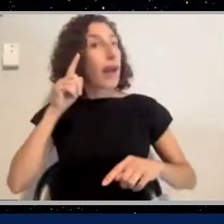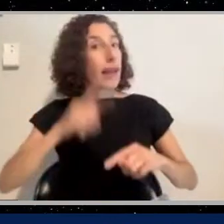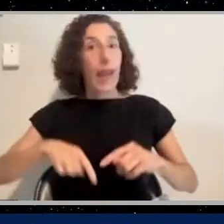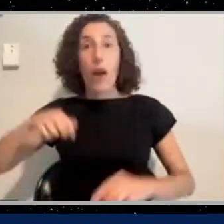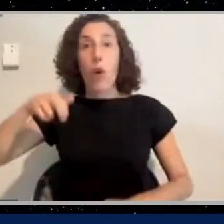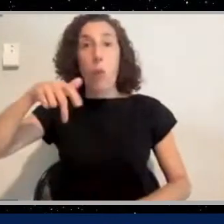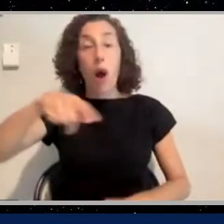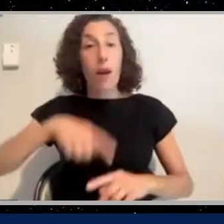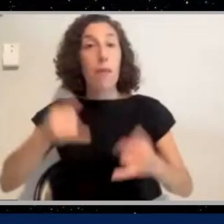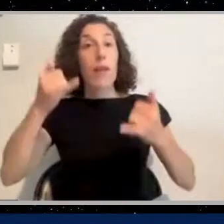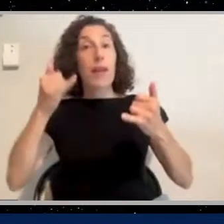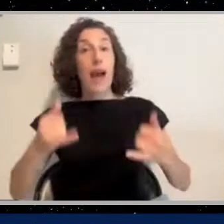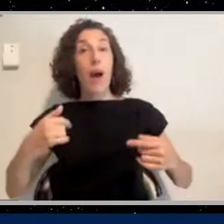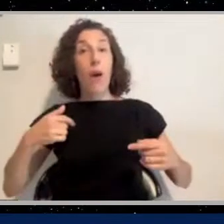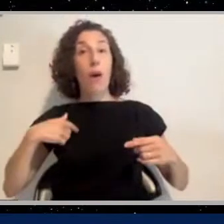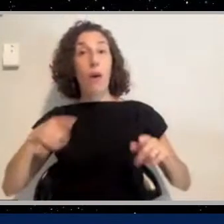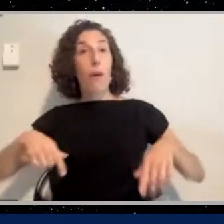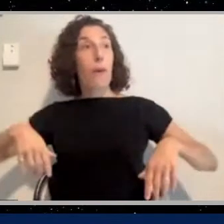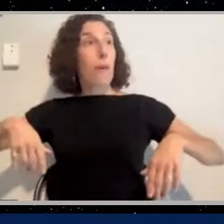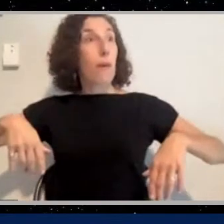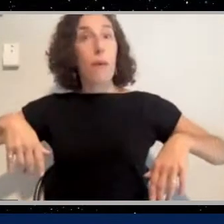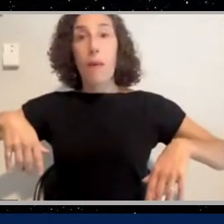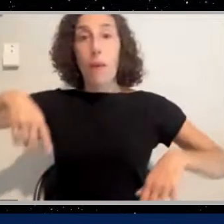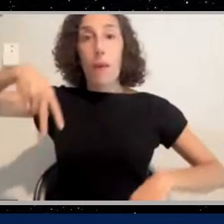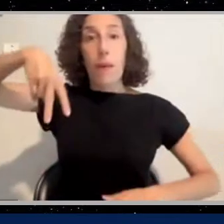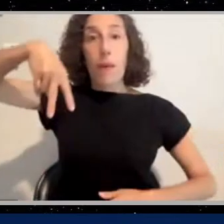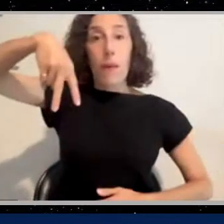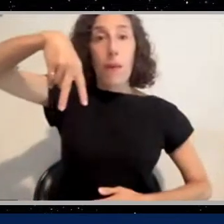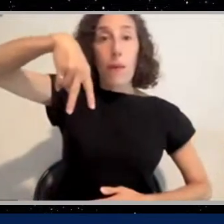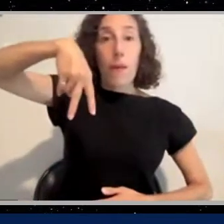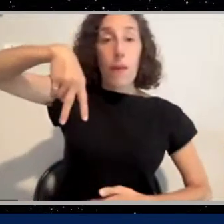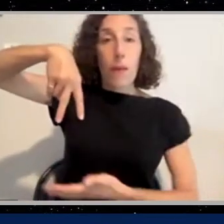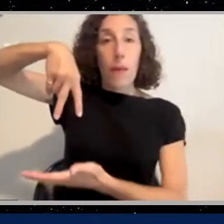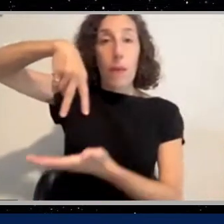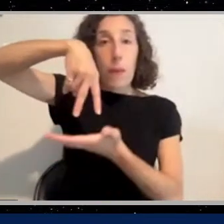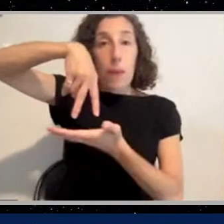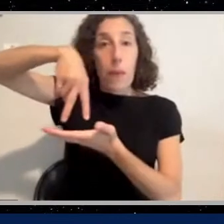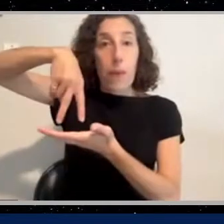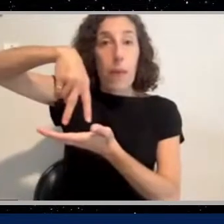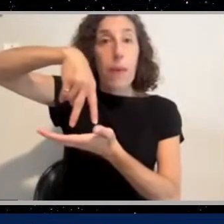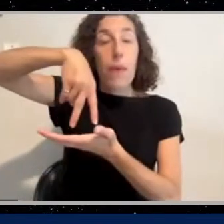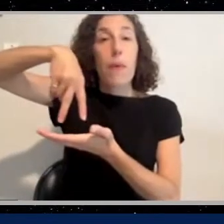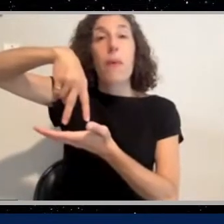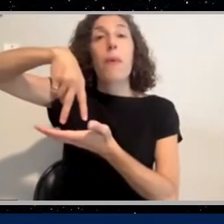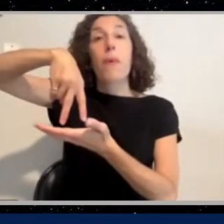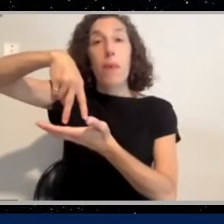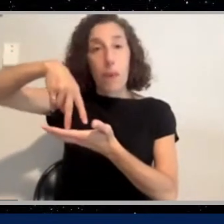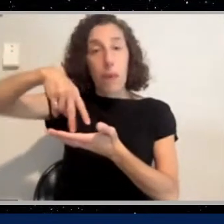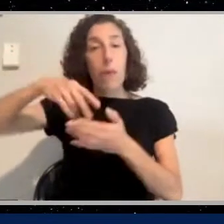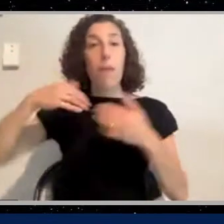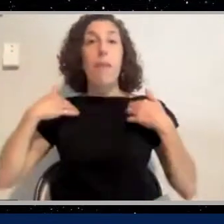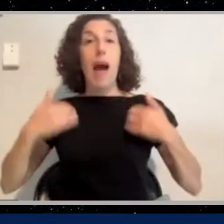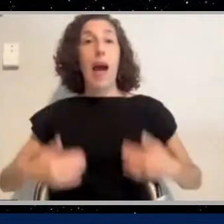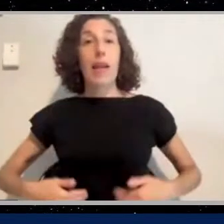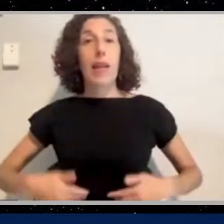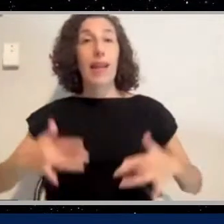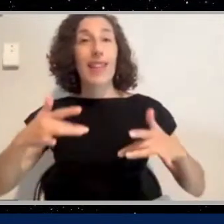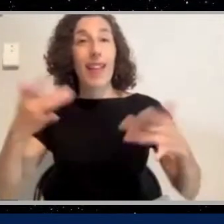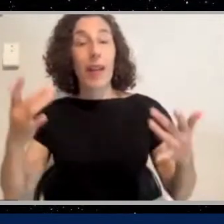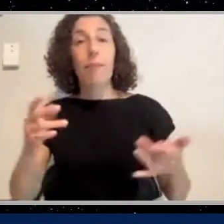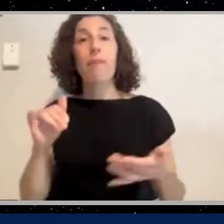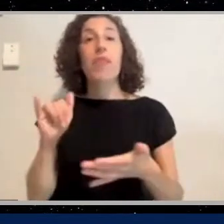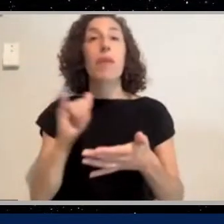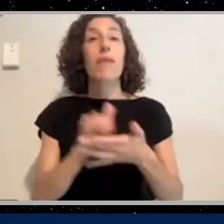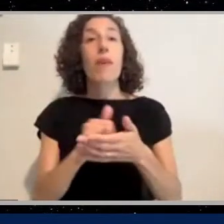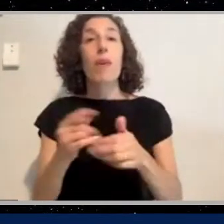this plane. And it was such a surreal but cool moment that the second we entered that first lunar parabola, they